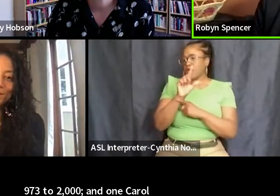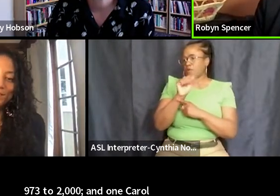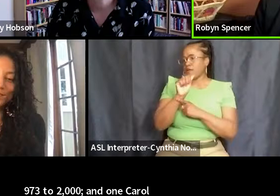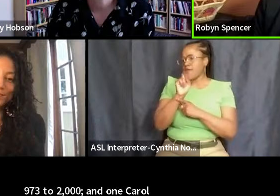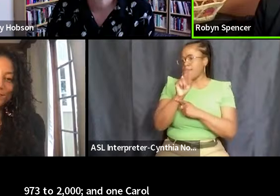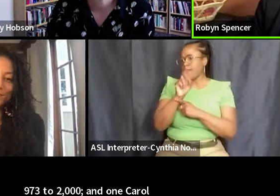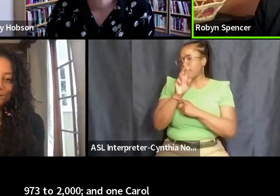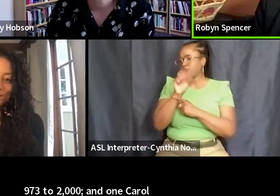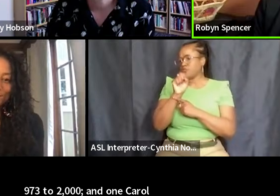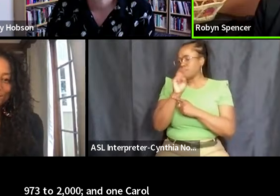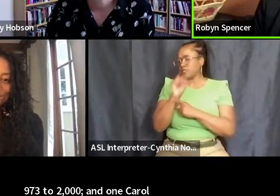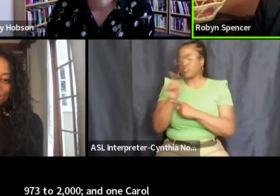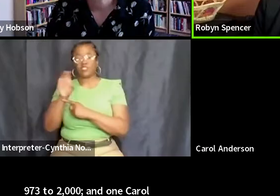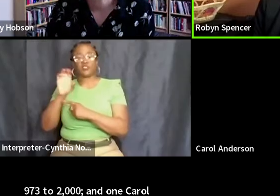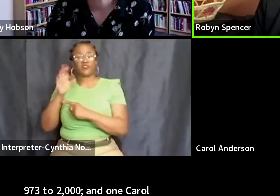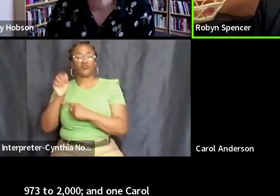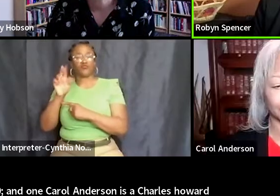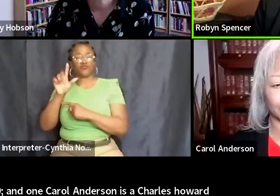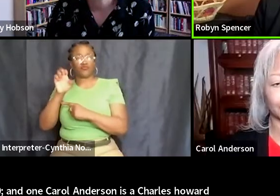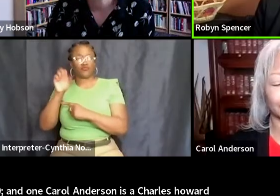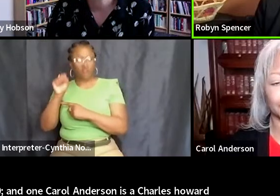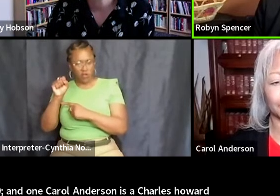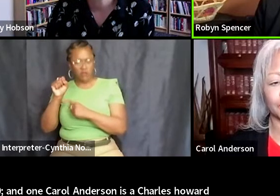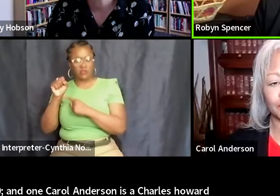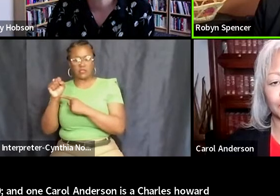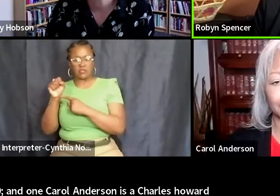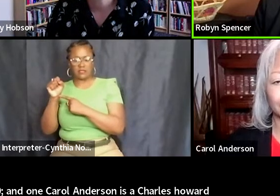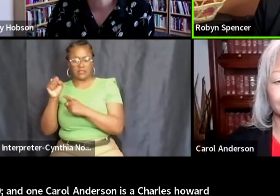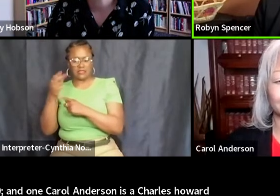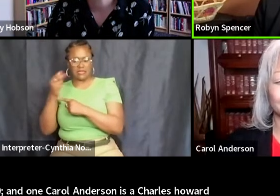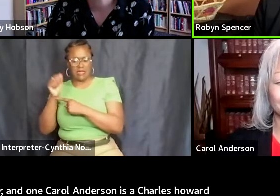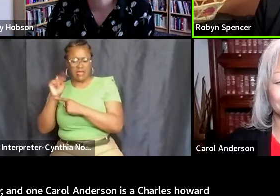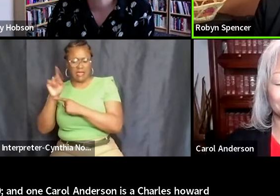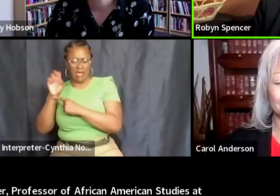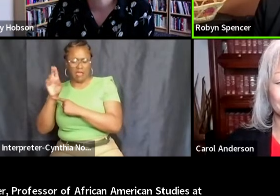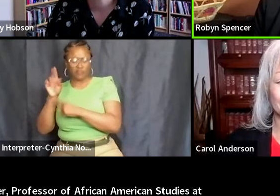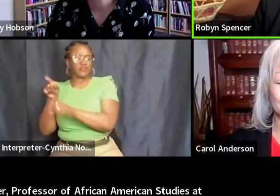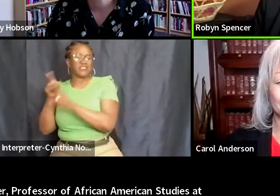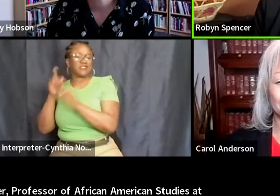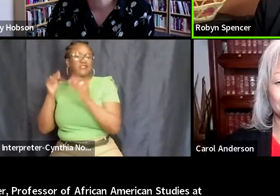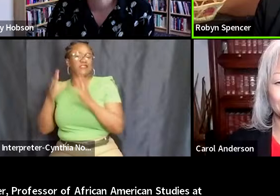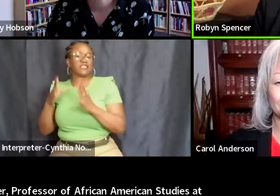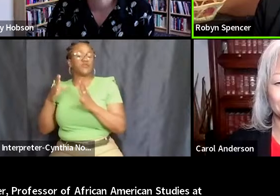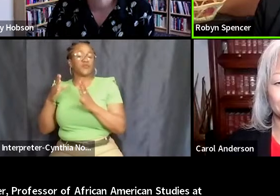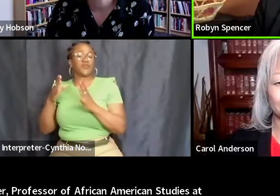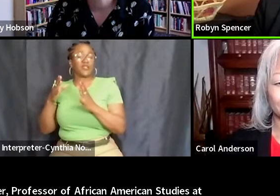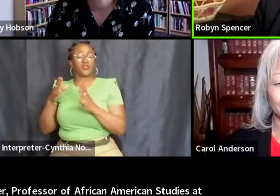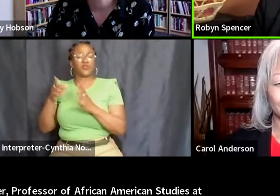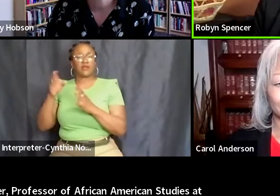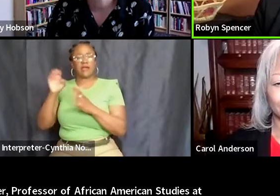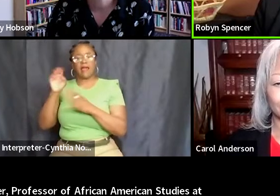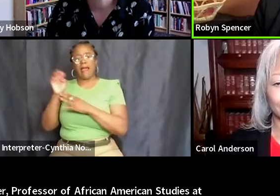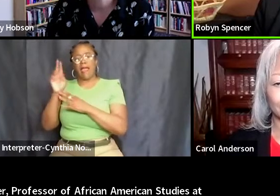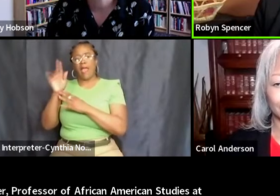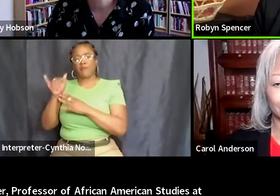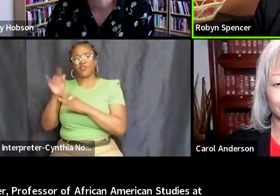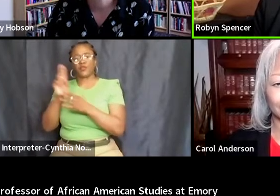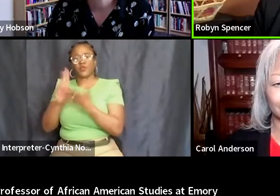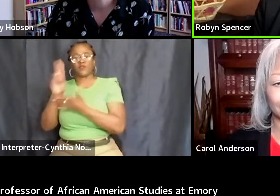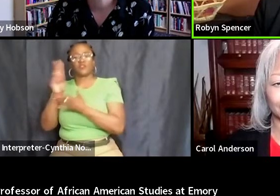a Charles Howard Candler Professor of African American Studies at Emory University and author of the